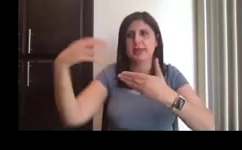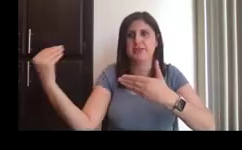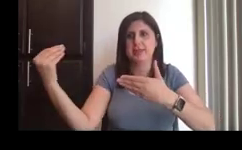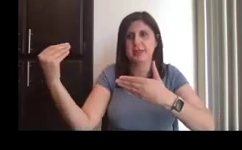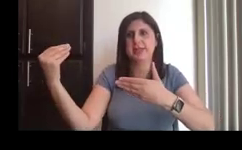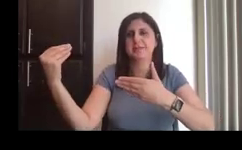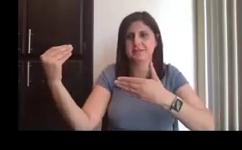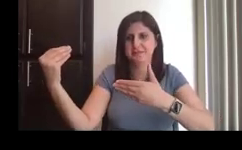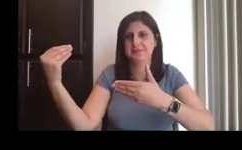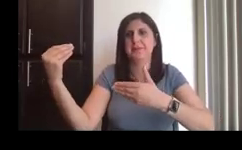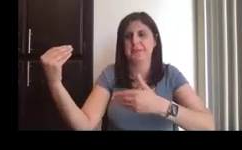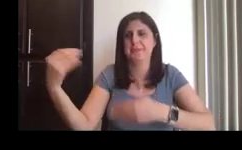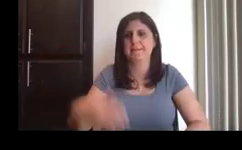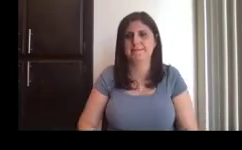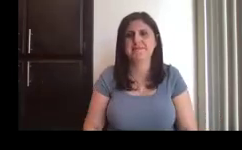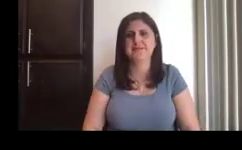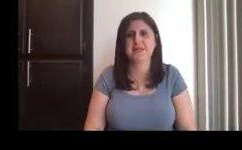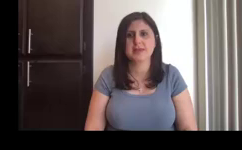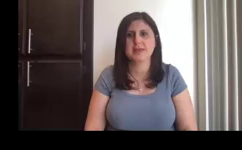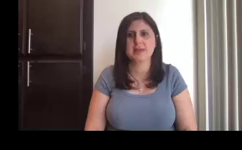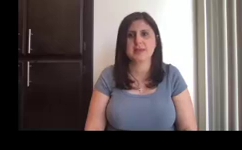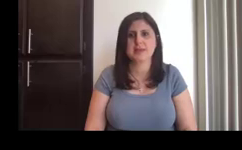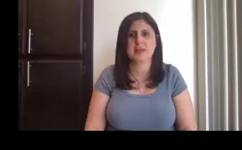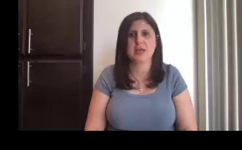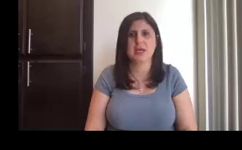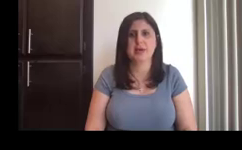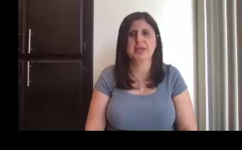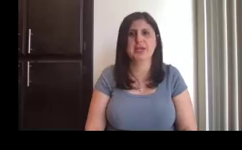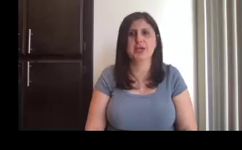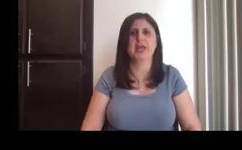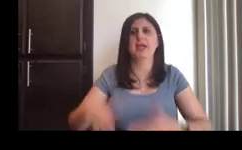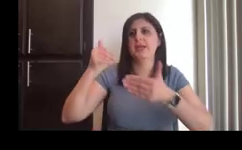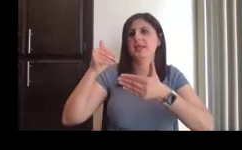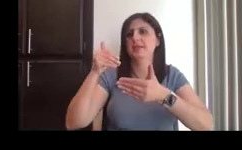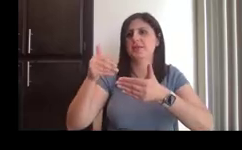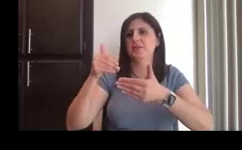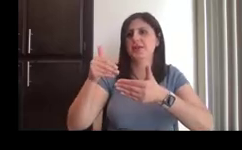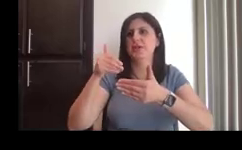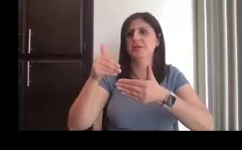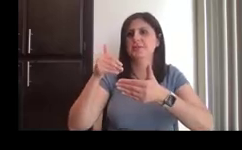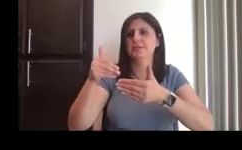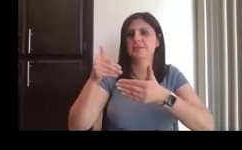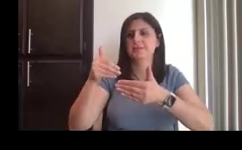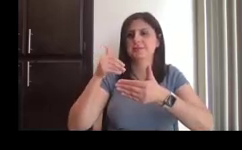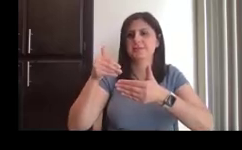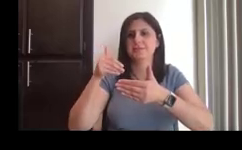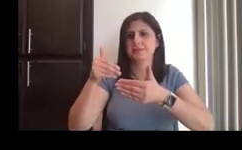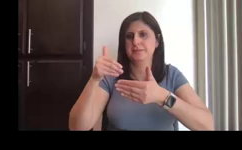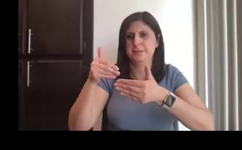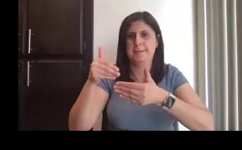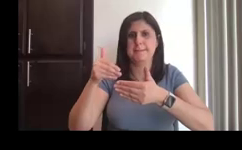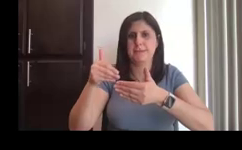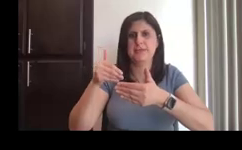a building and you are leaving the building. Near again, sign for near.